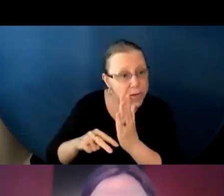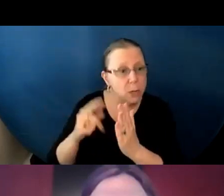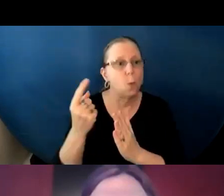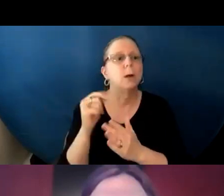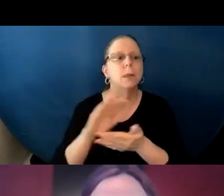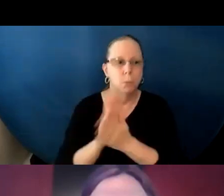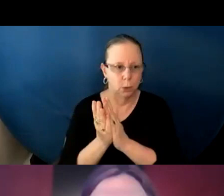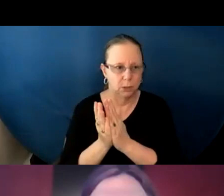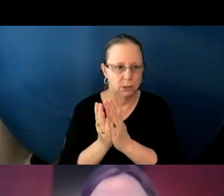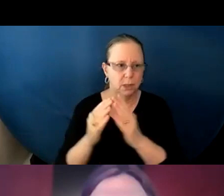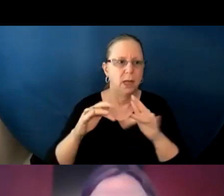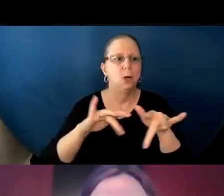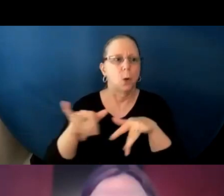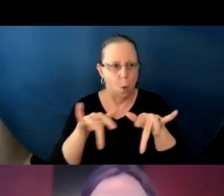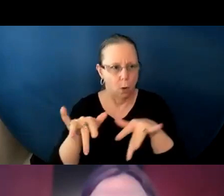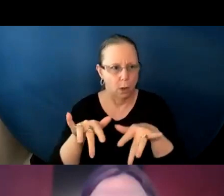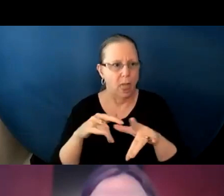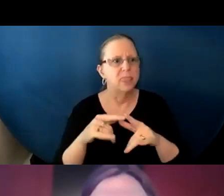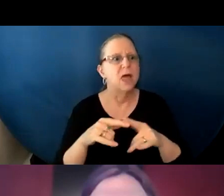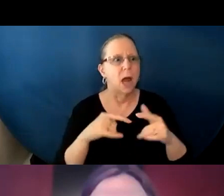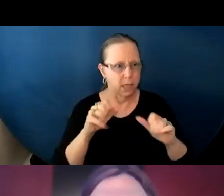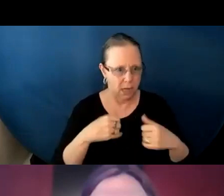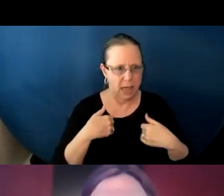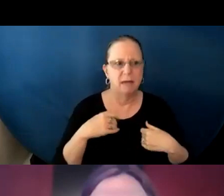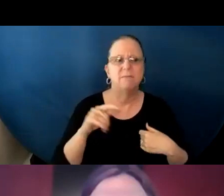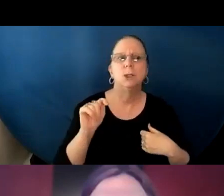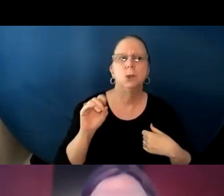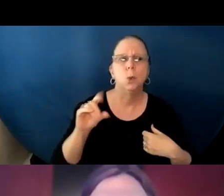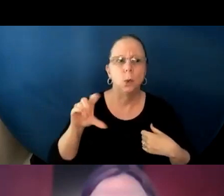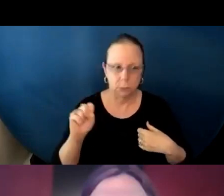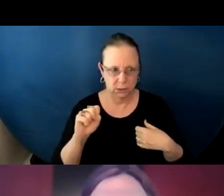the cassettes, so then I could have the tools I need to compete.